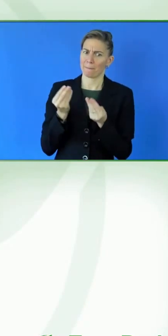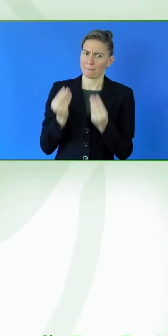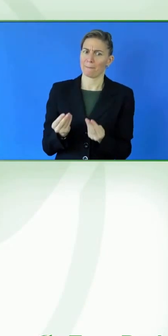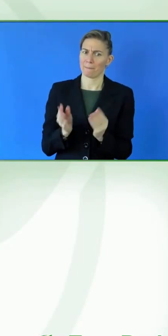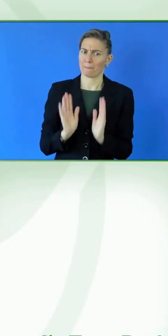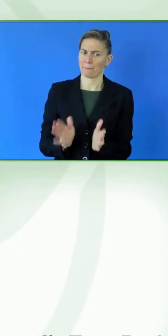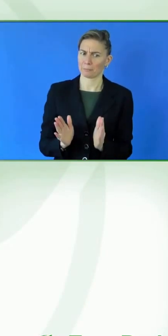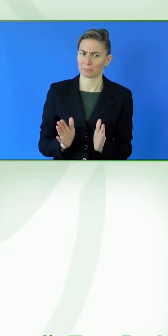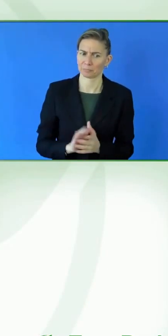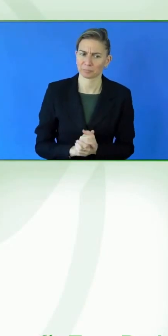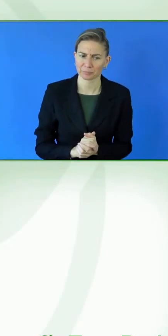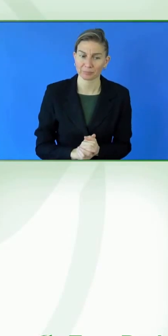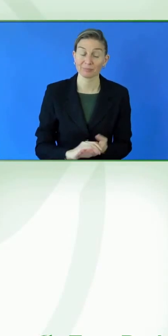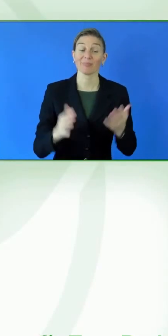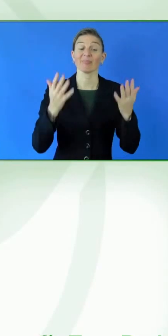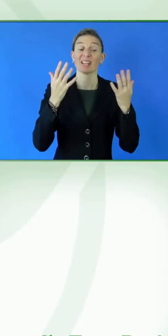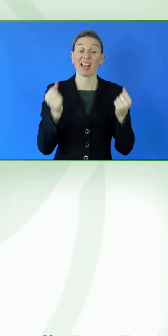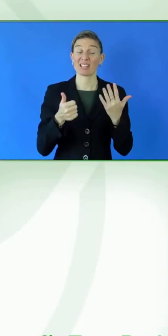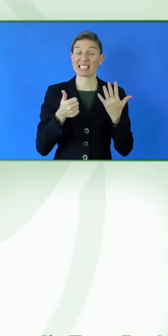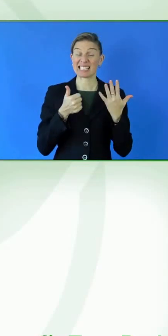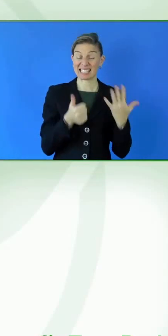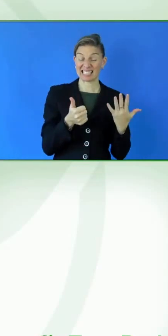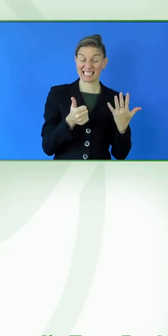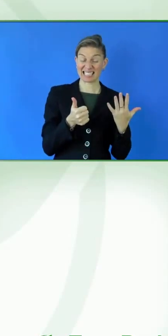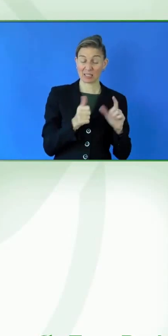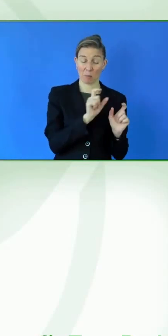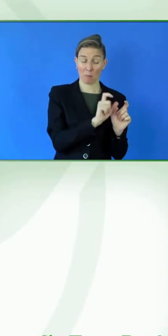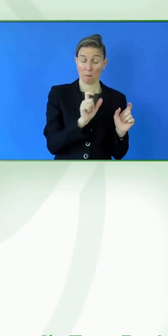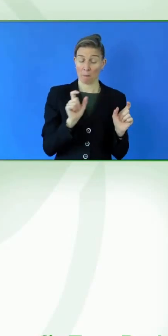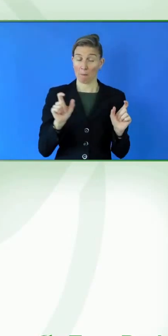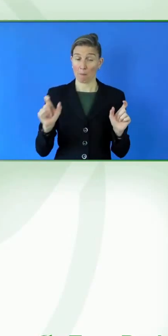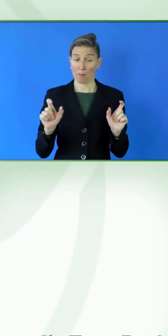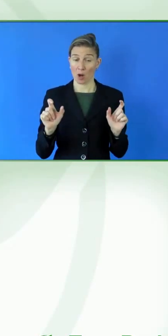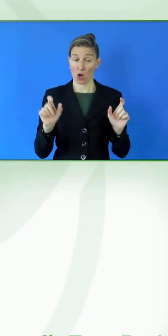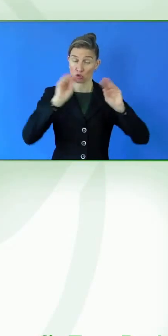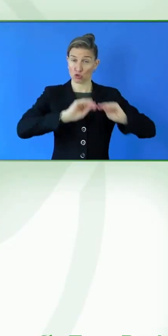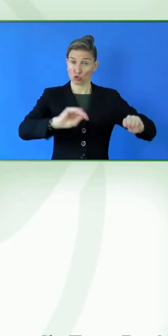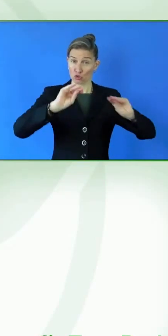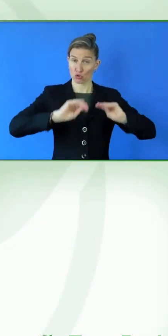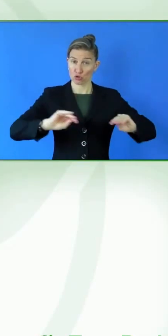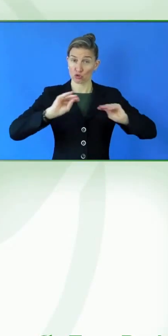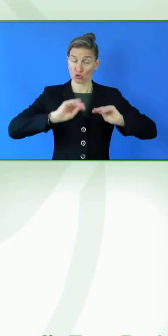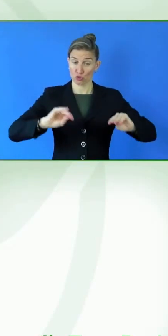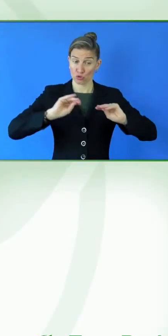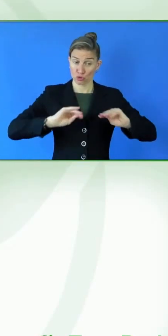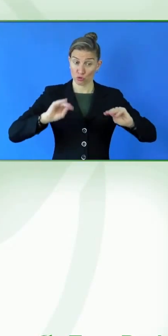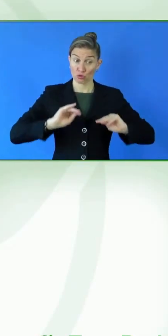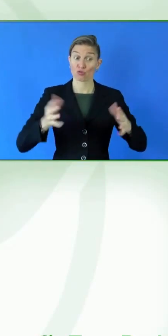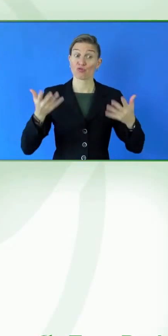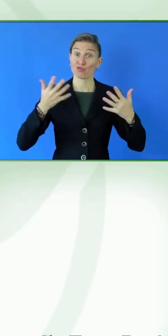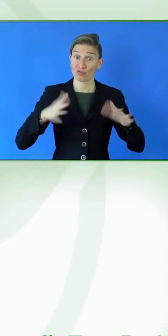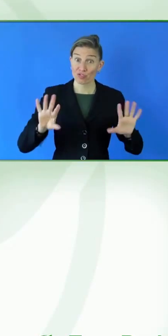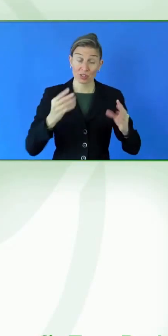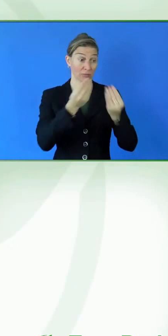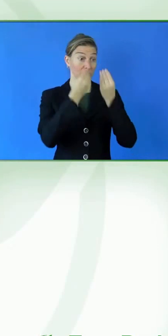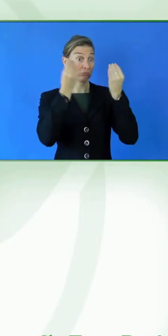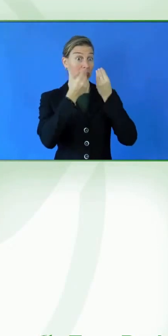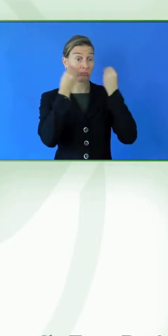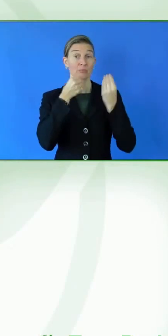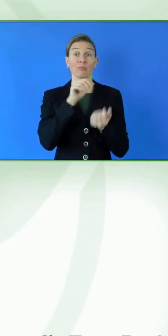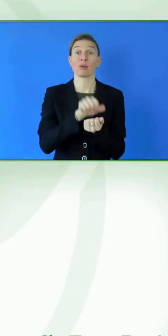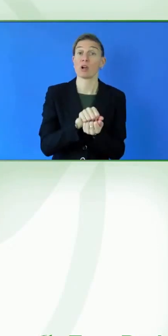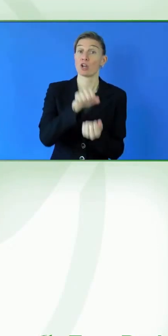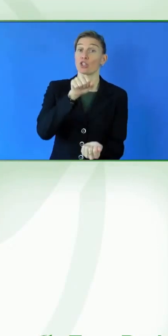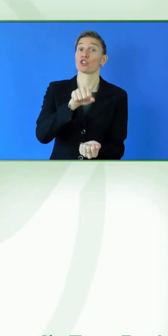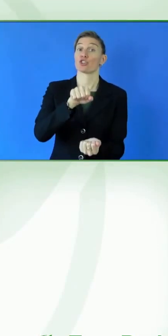program that will allow you to get a certificate of completion to really understand the